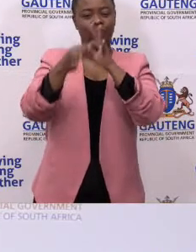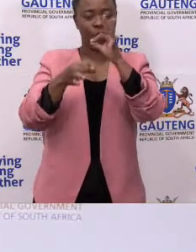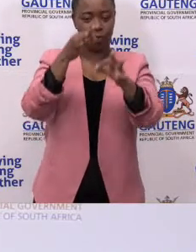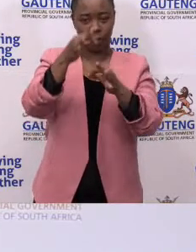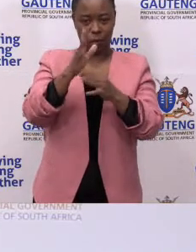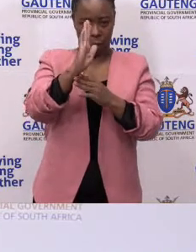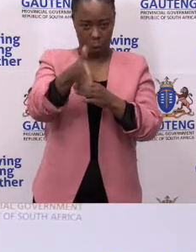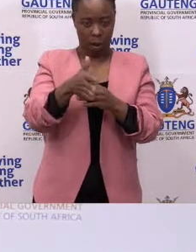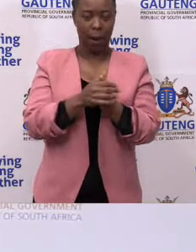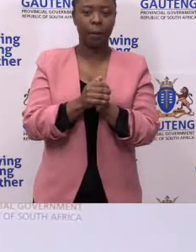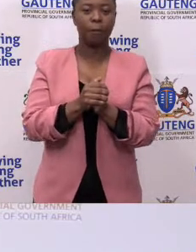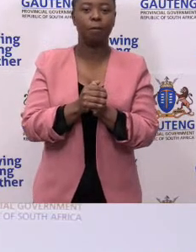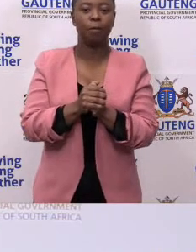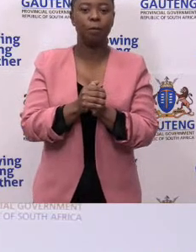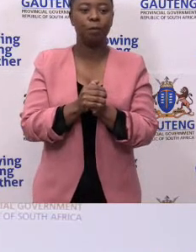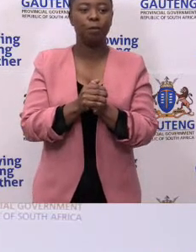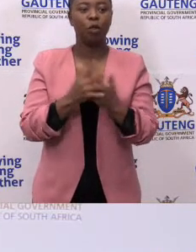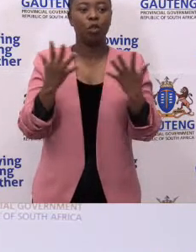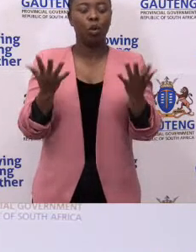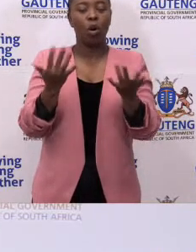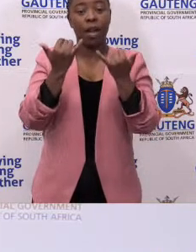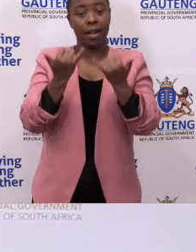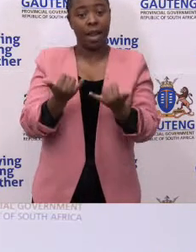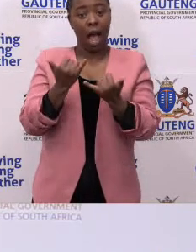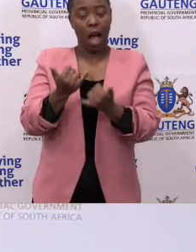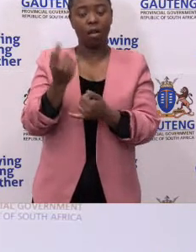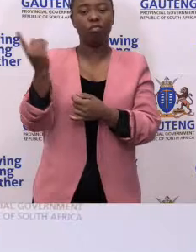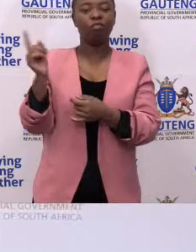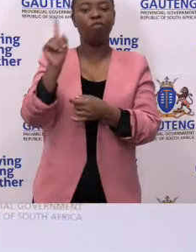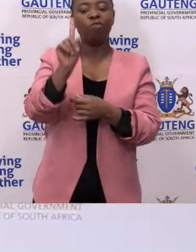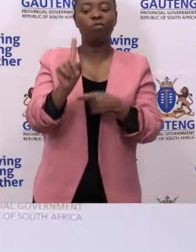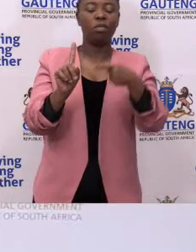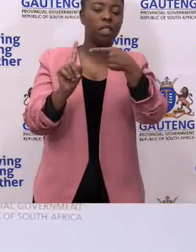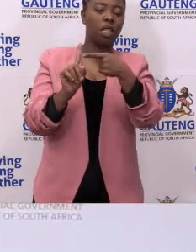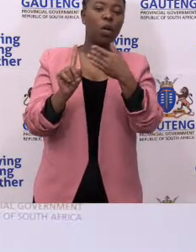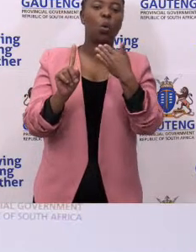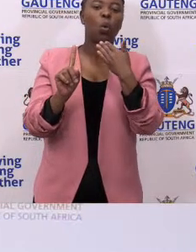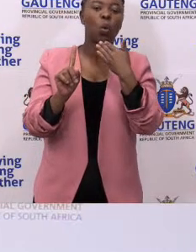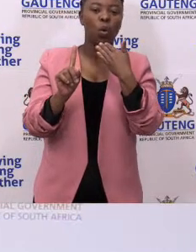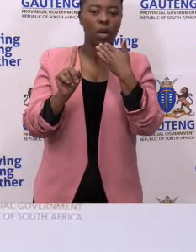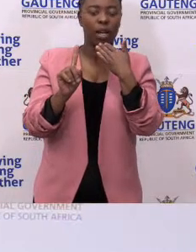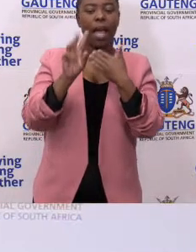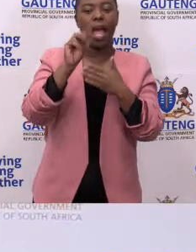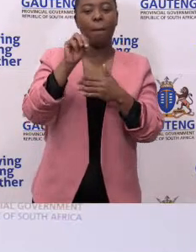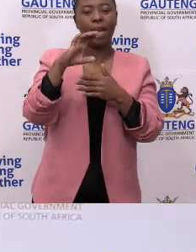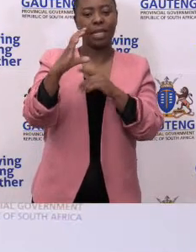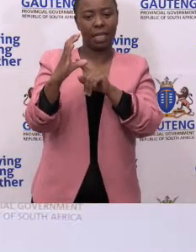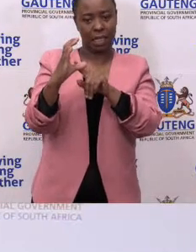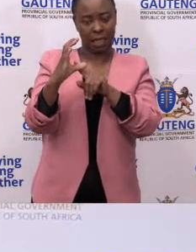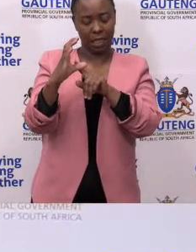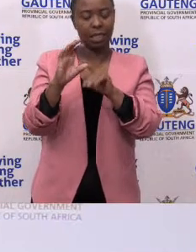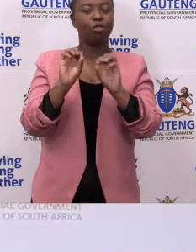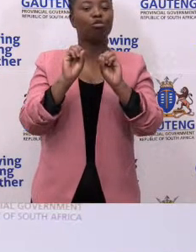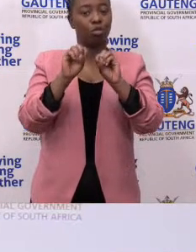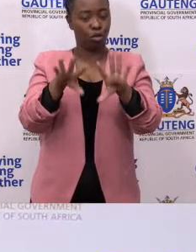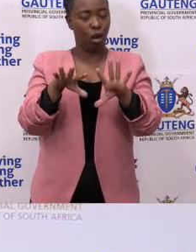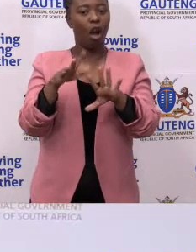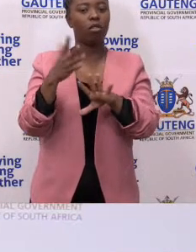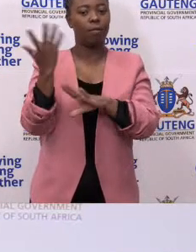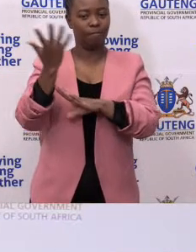I would like to call upon the MEC to start the briefing.